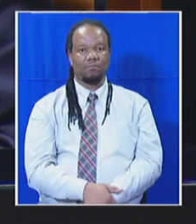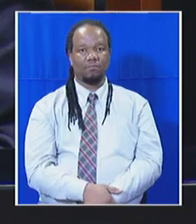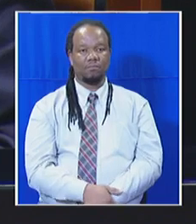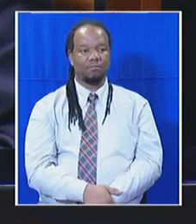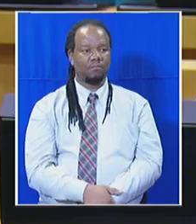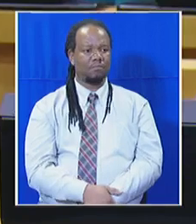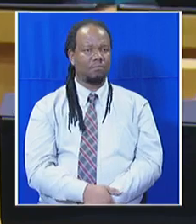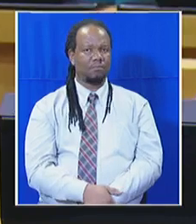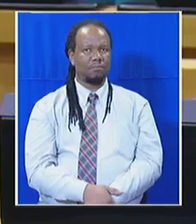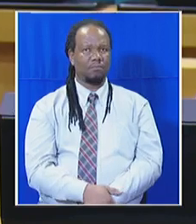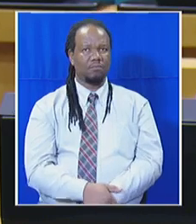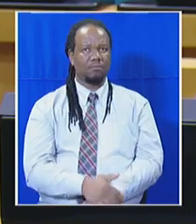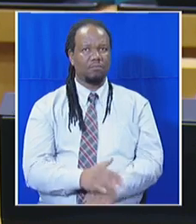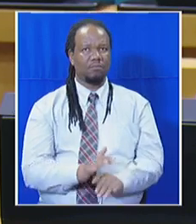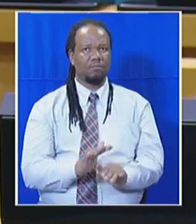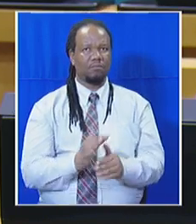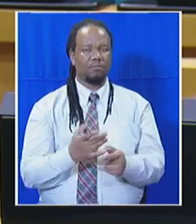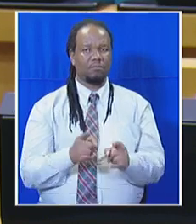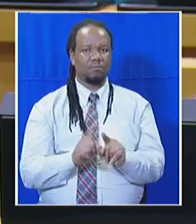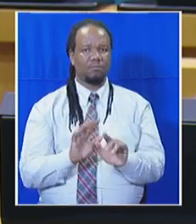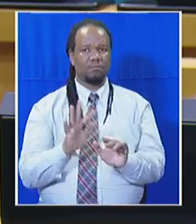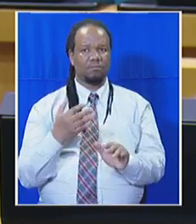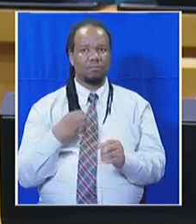Niyabona uma ngisukela khona la ngizokuyisa khona nawe.